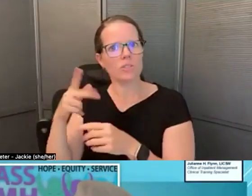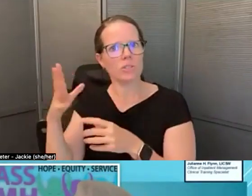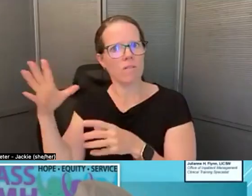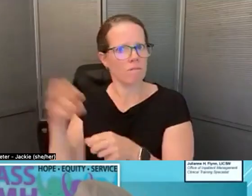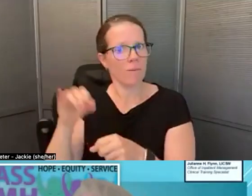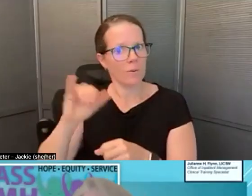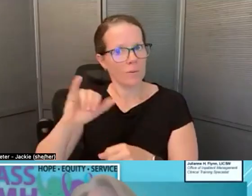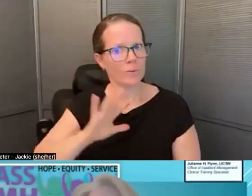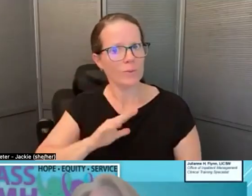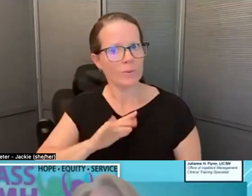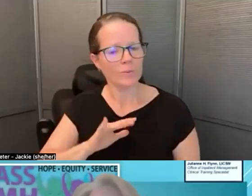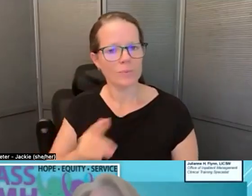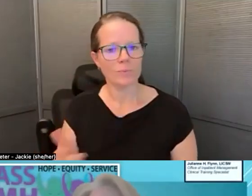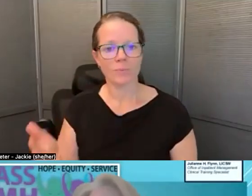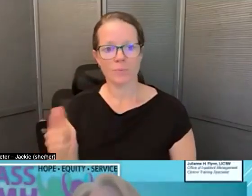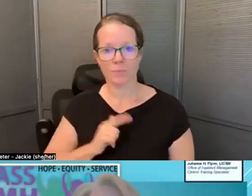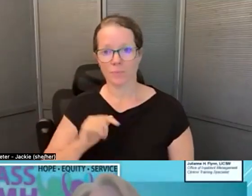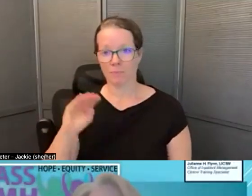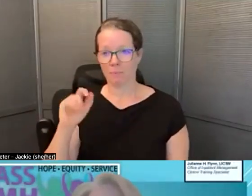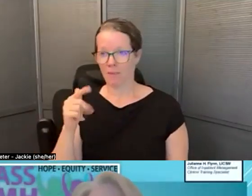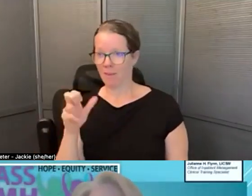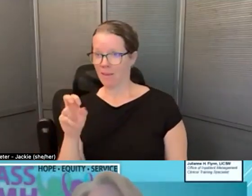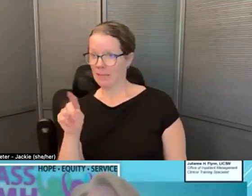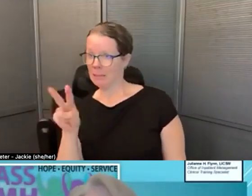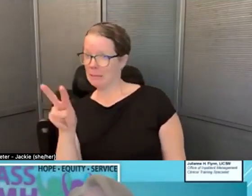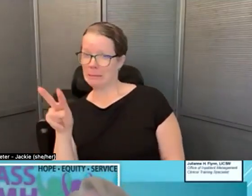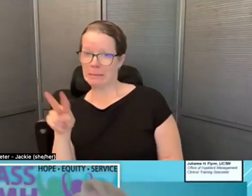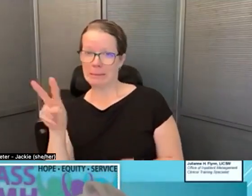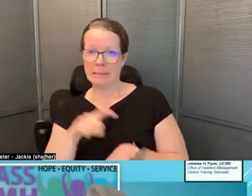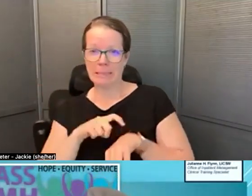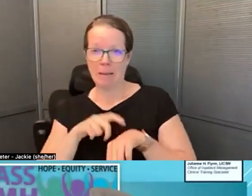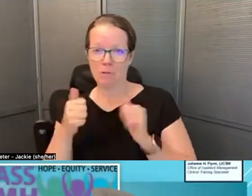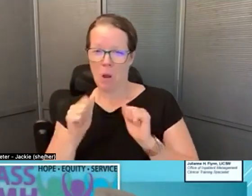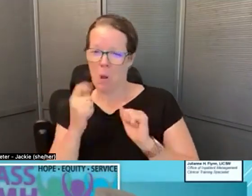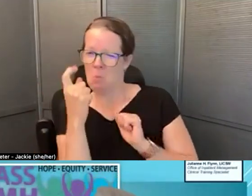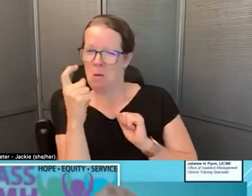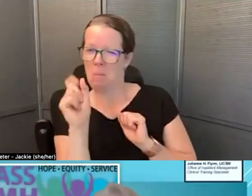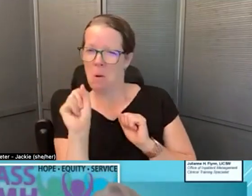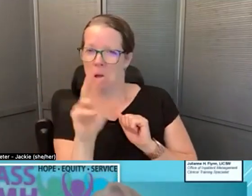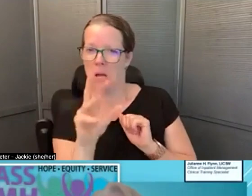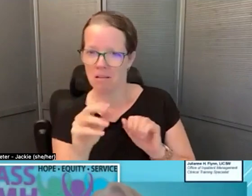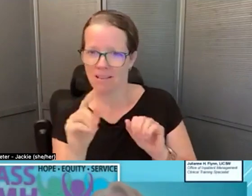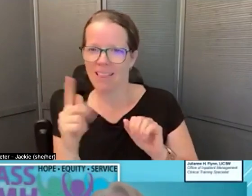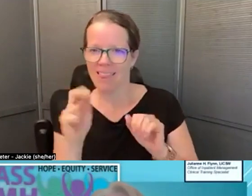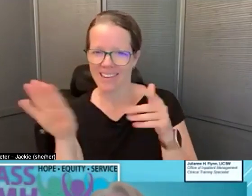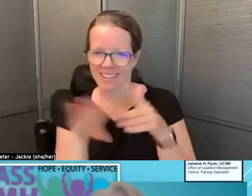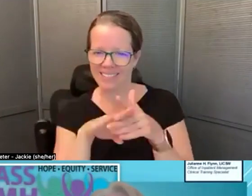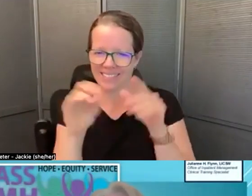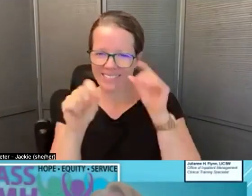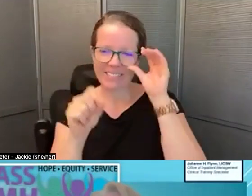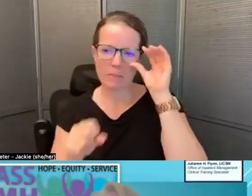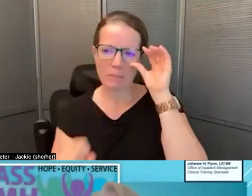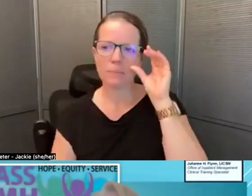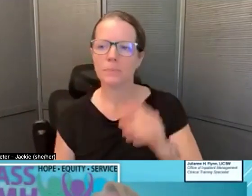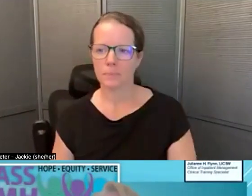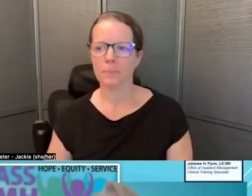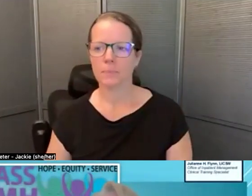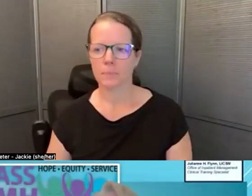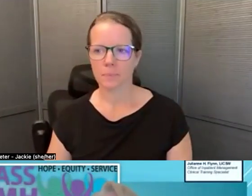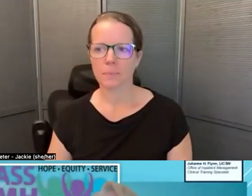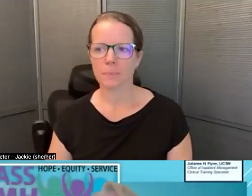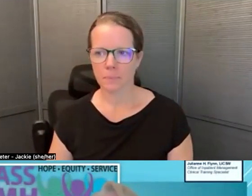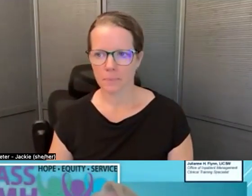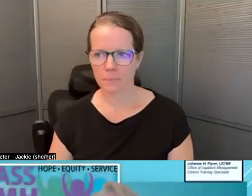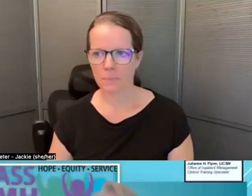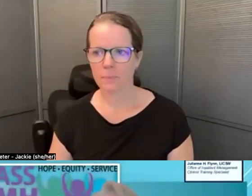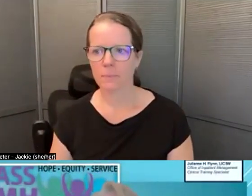Thanks. Okay, I'm going to try to sneak one more in before we go to break. So, to what extent do you think